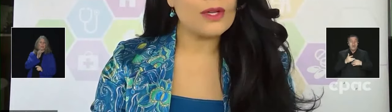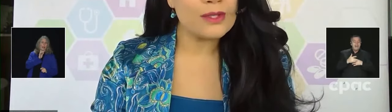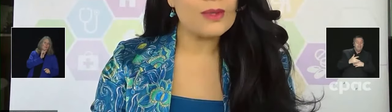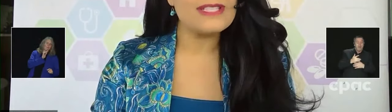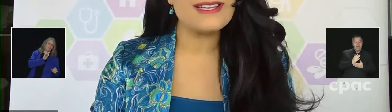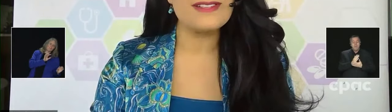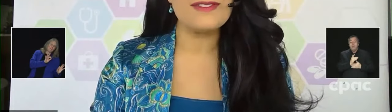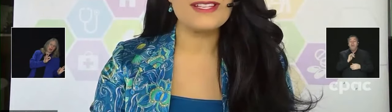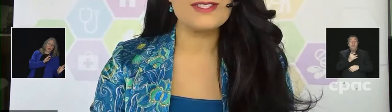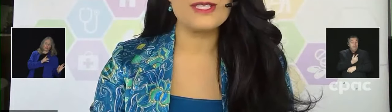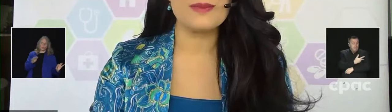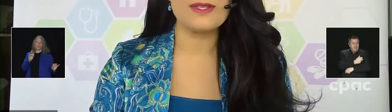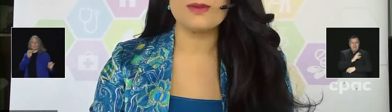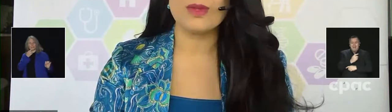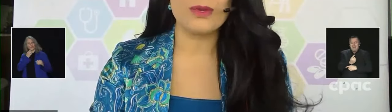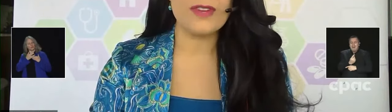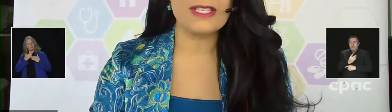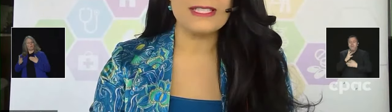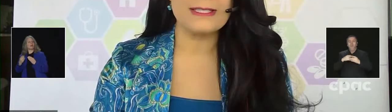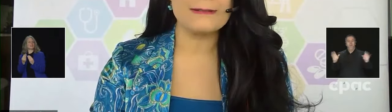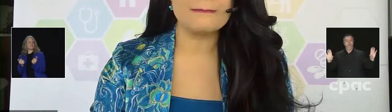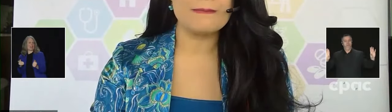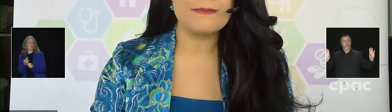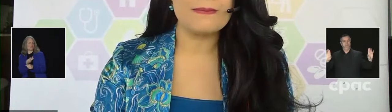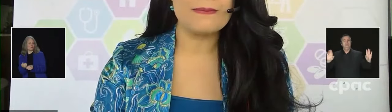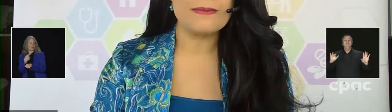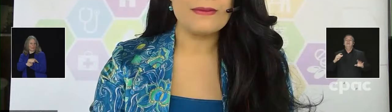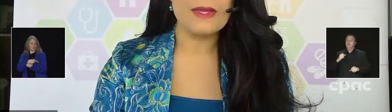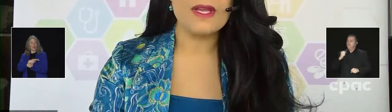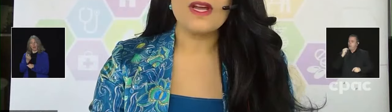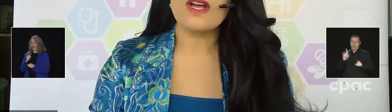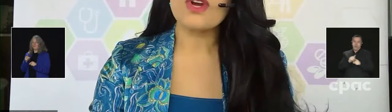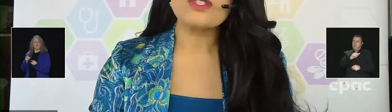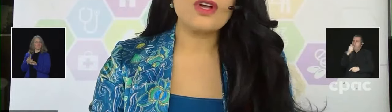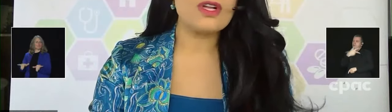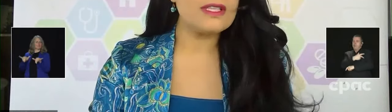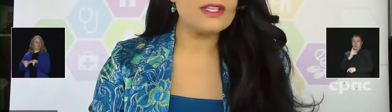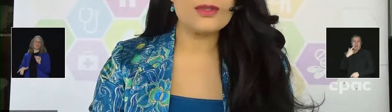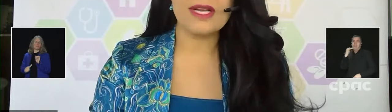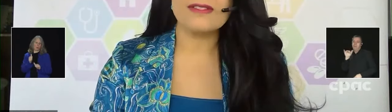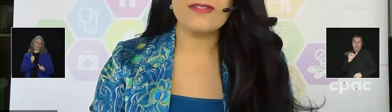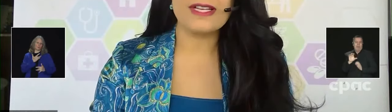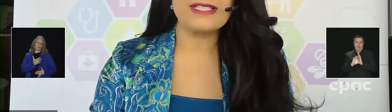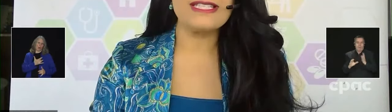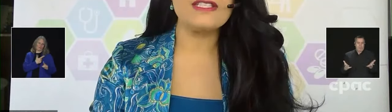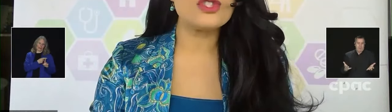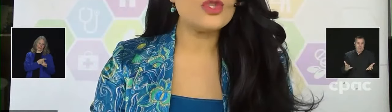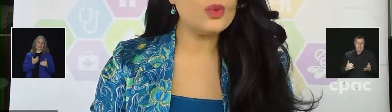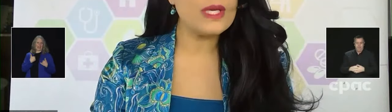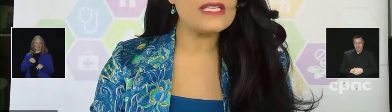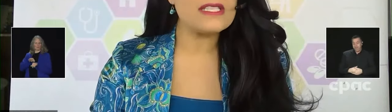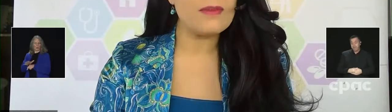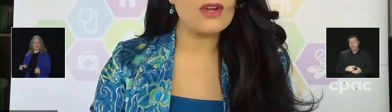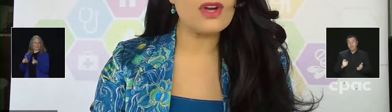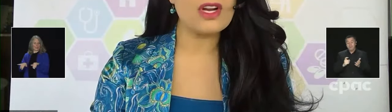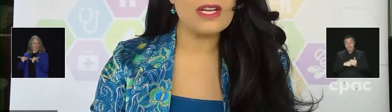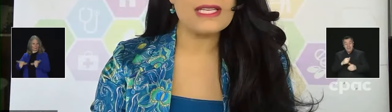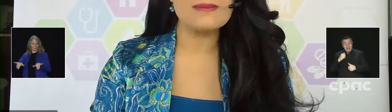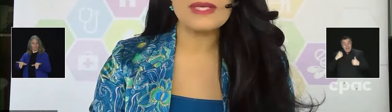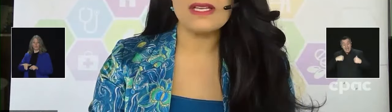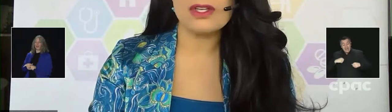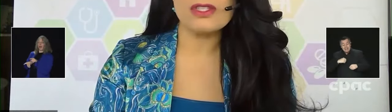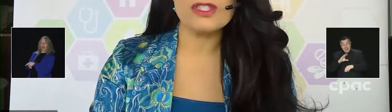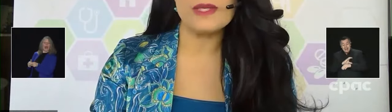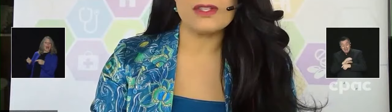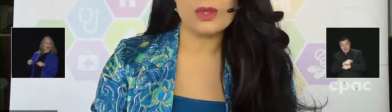although also these side effects are typical with most vaccines. Across all clinical trials of the vaccine, 2 cases of